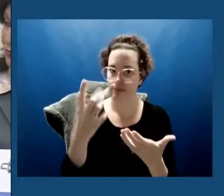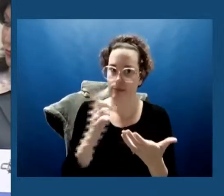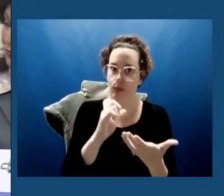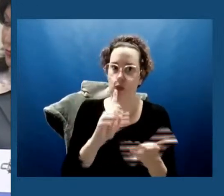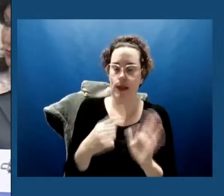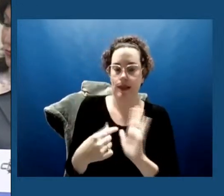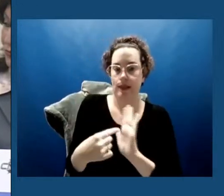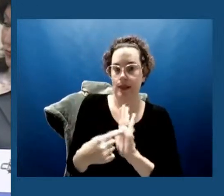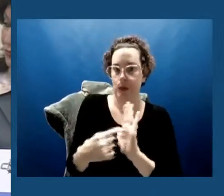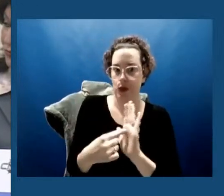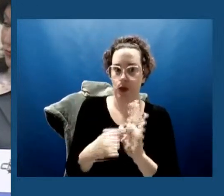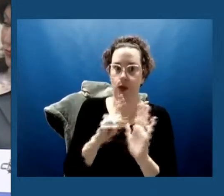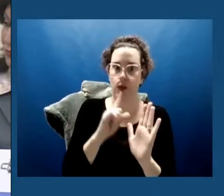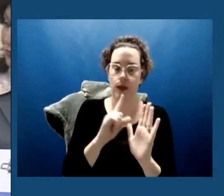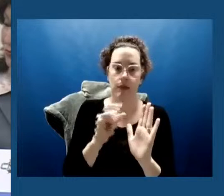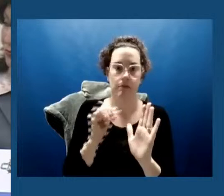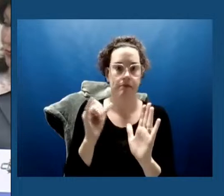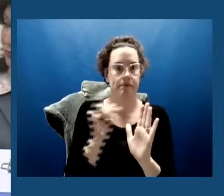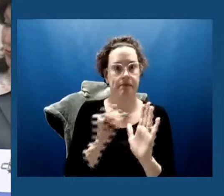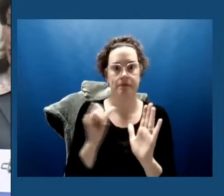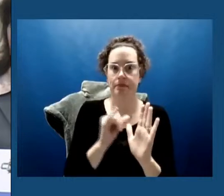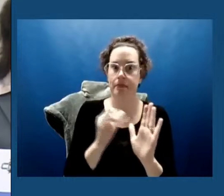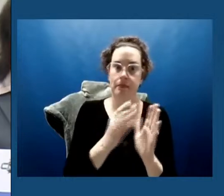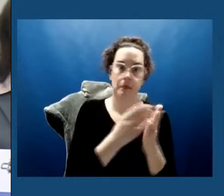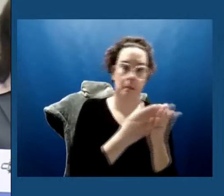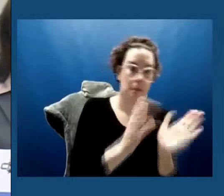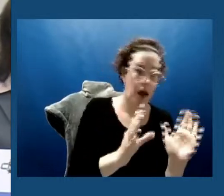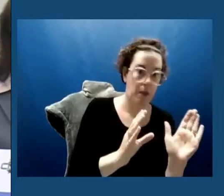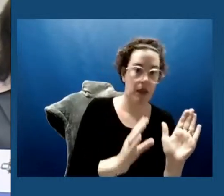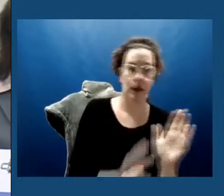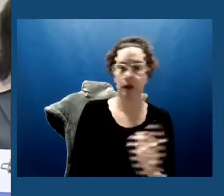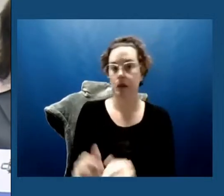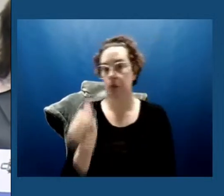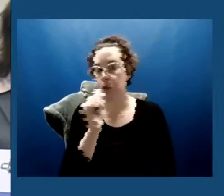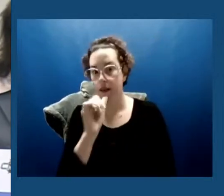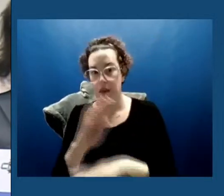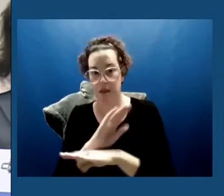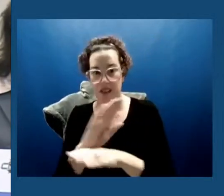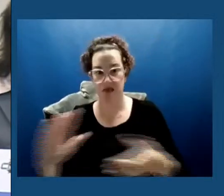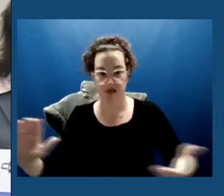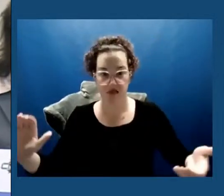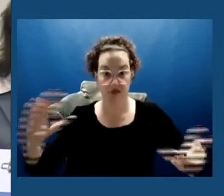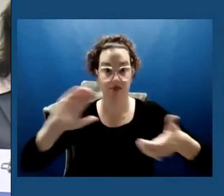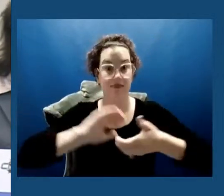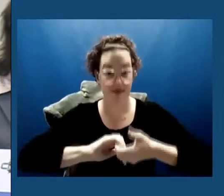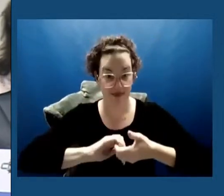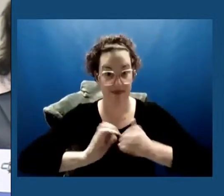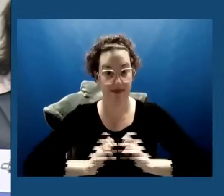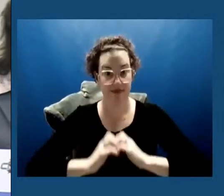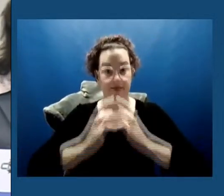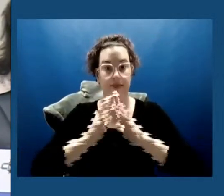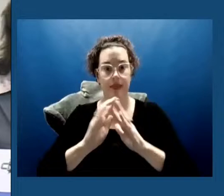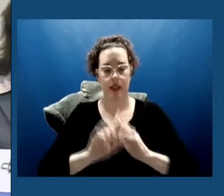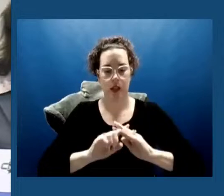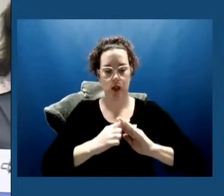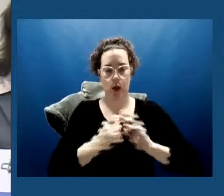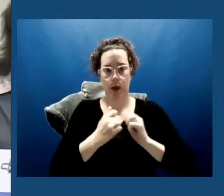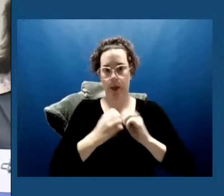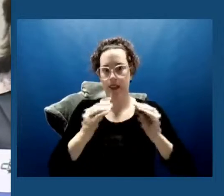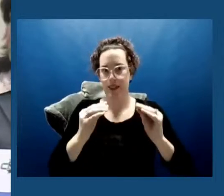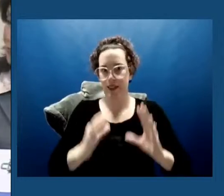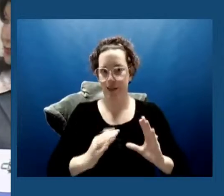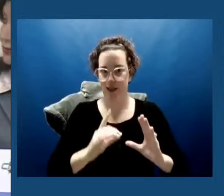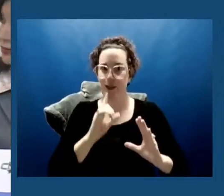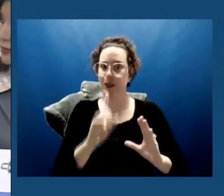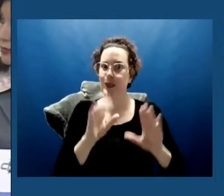demonstration of incredible public-private partnership, and starting with our educators is always an